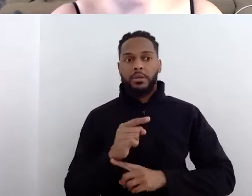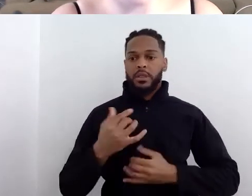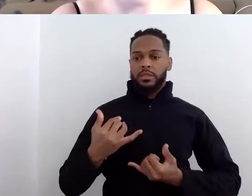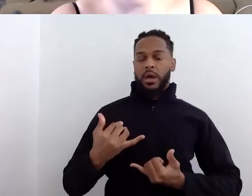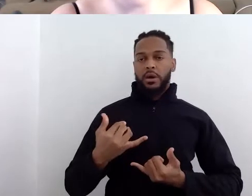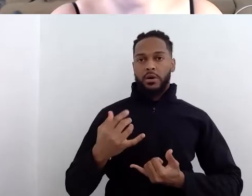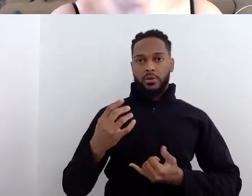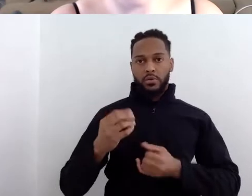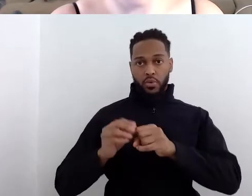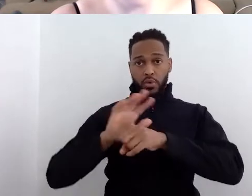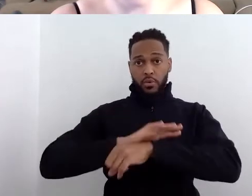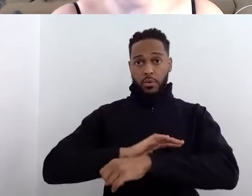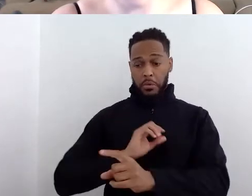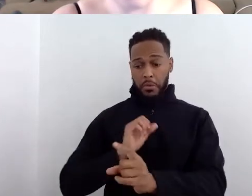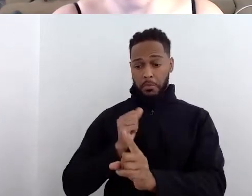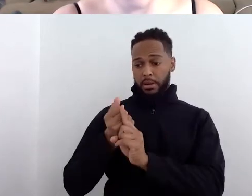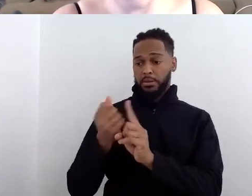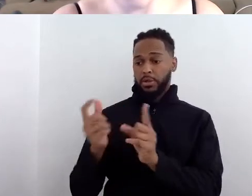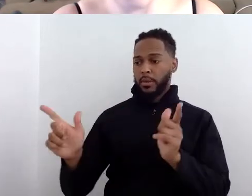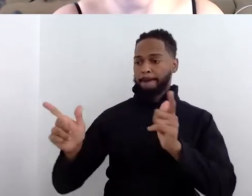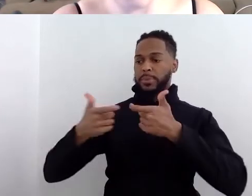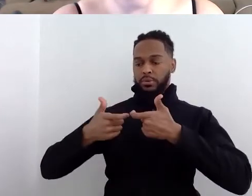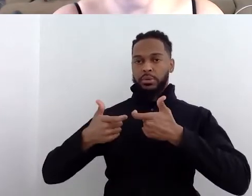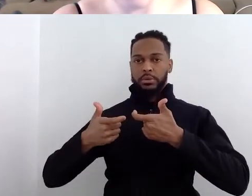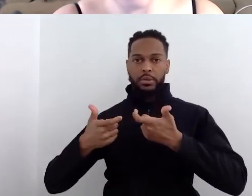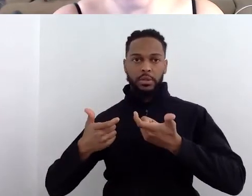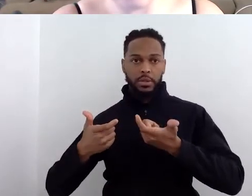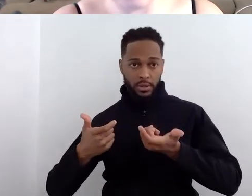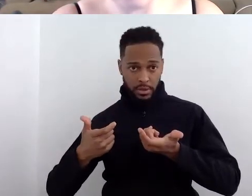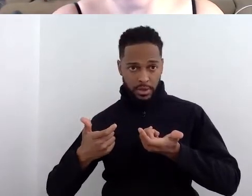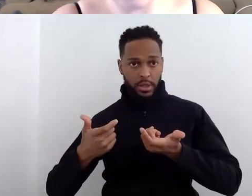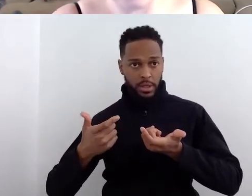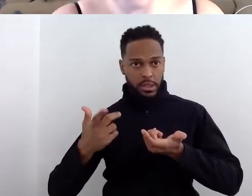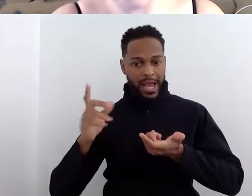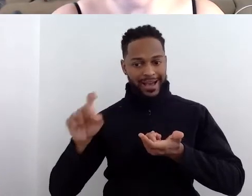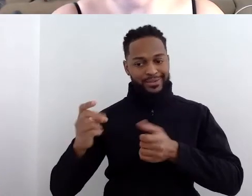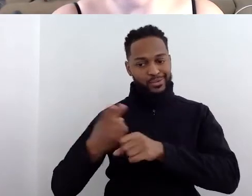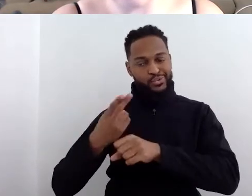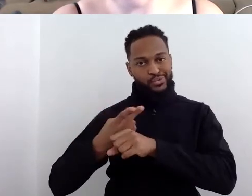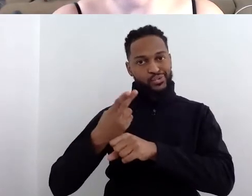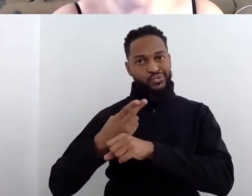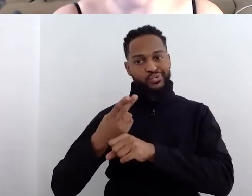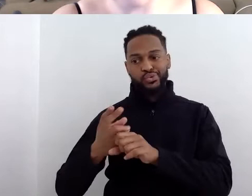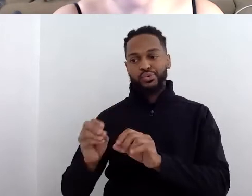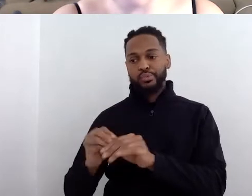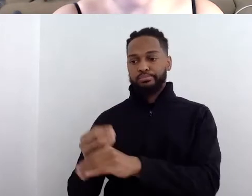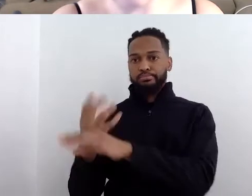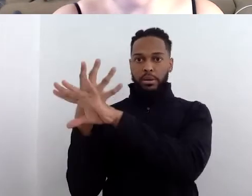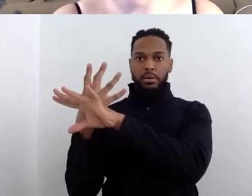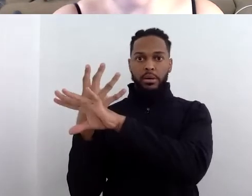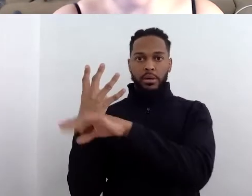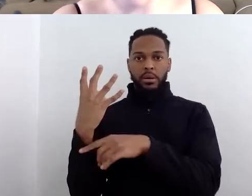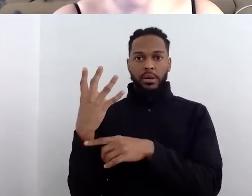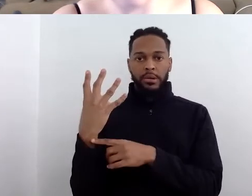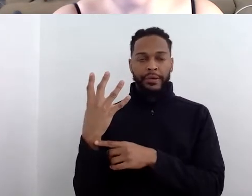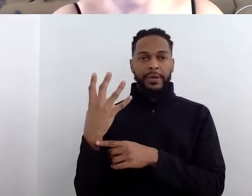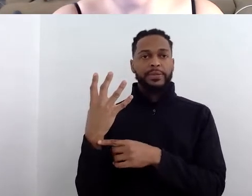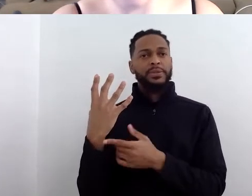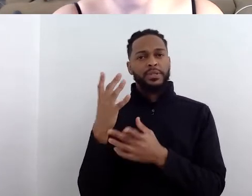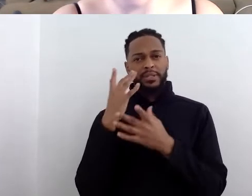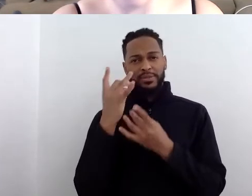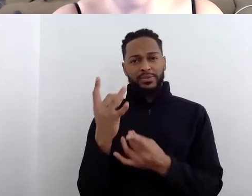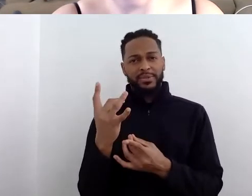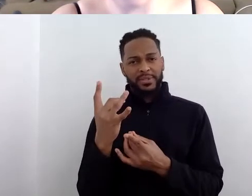seen, because all the clinics closed down. They weren't letting people in. And so actually it was very interesting. At